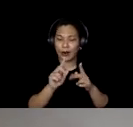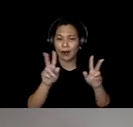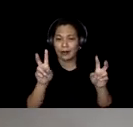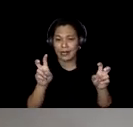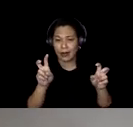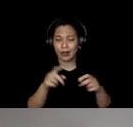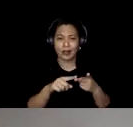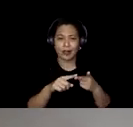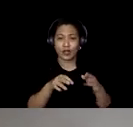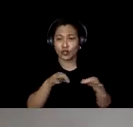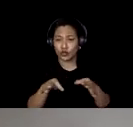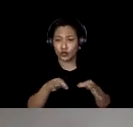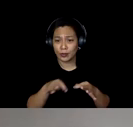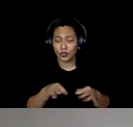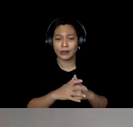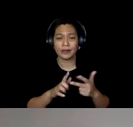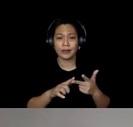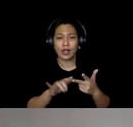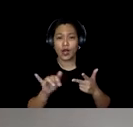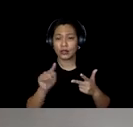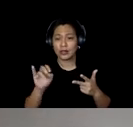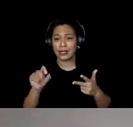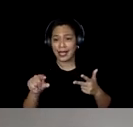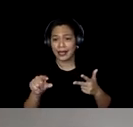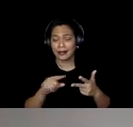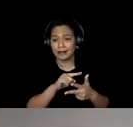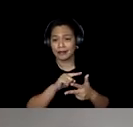description, and also the tags.